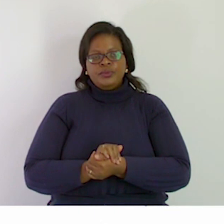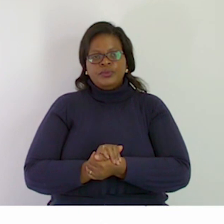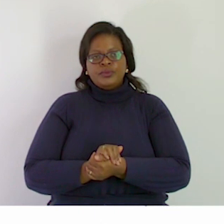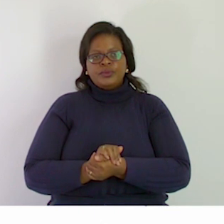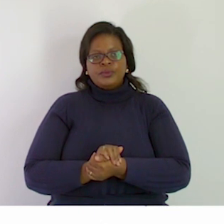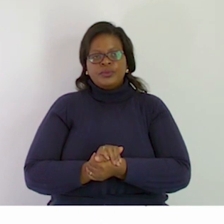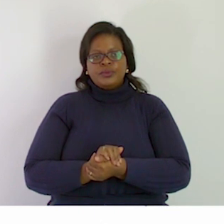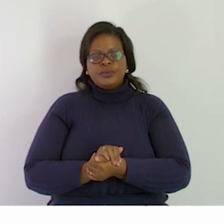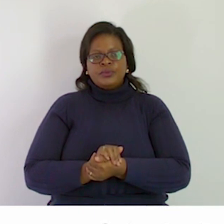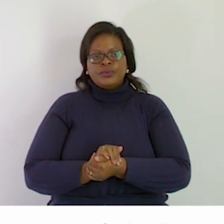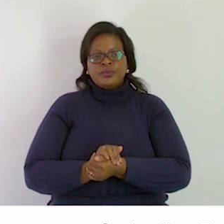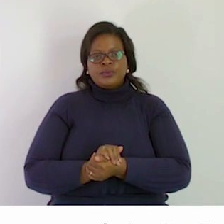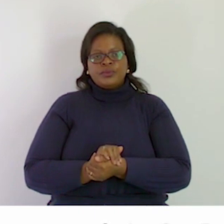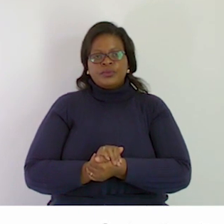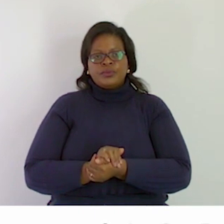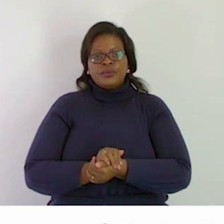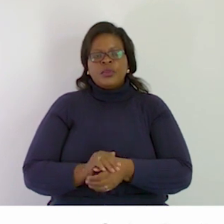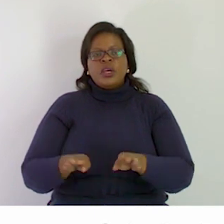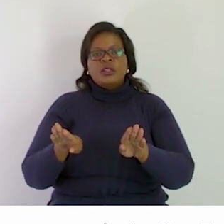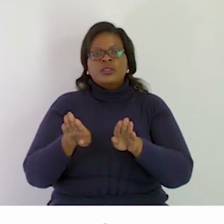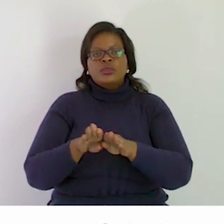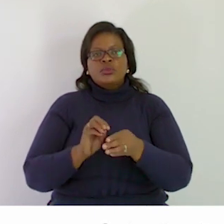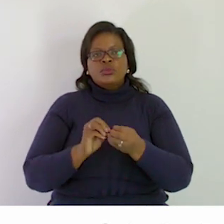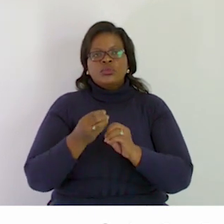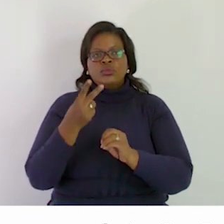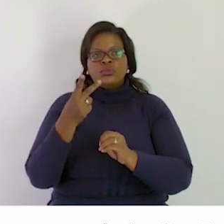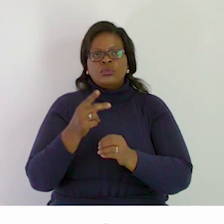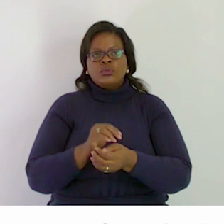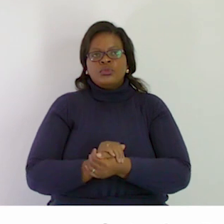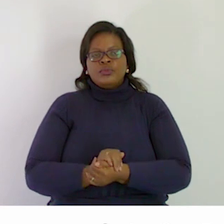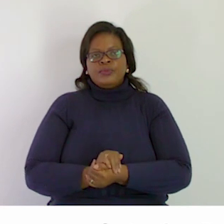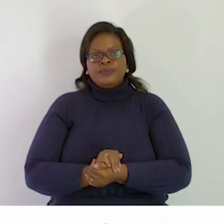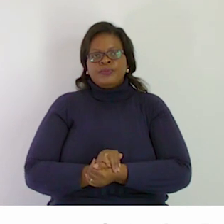do number 2.